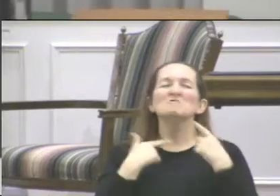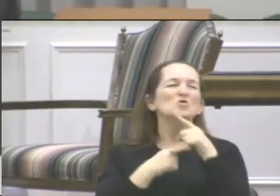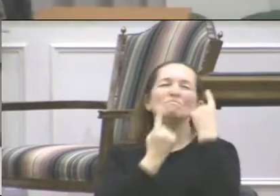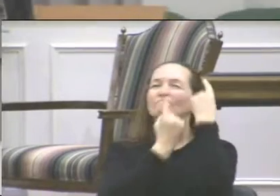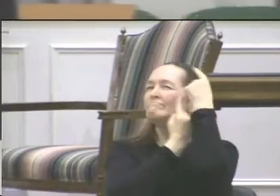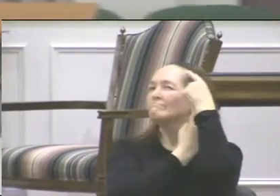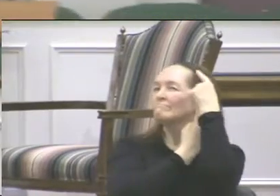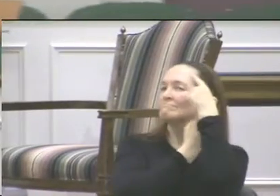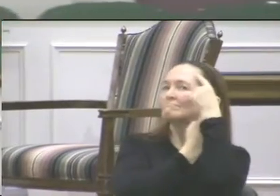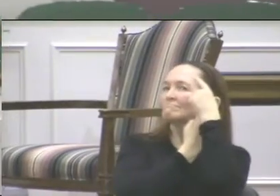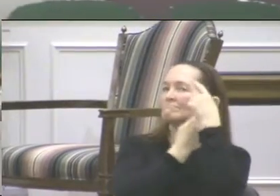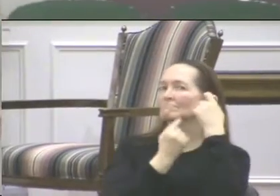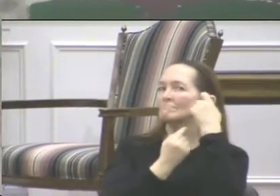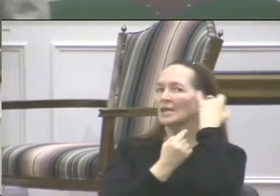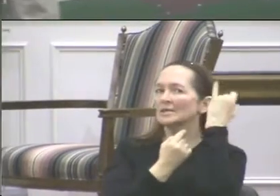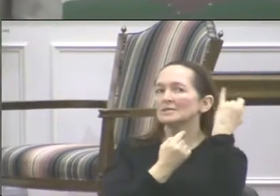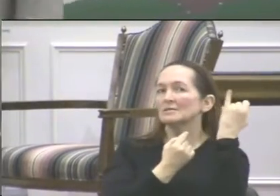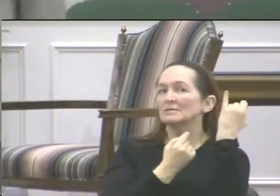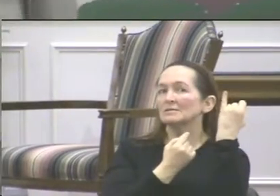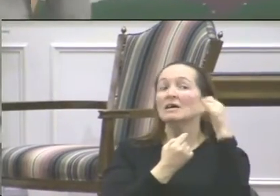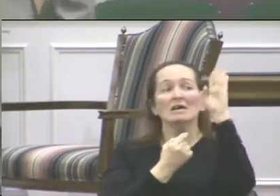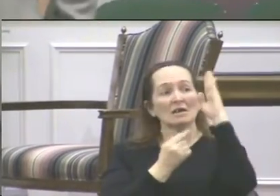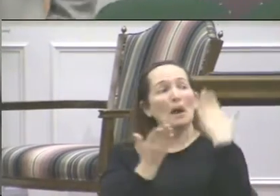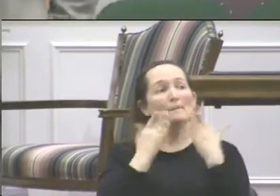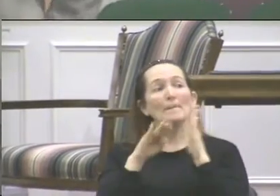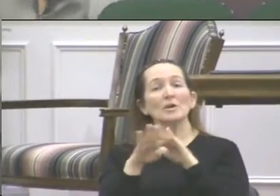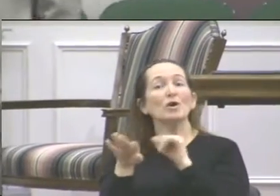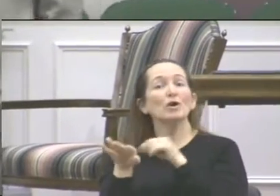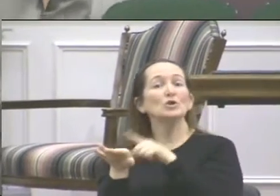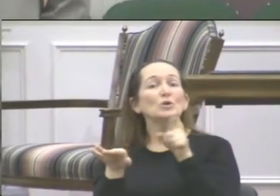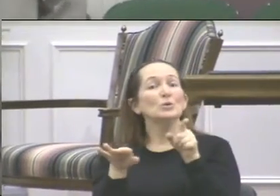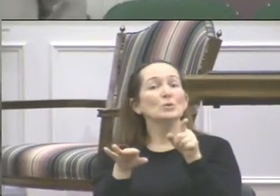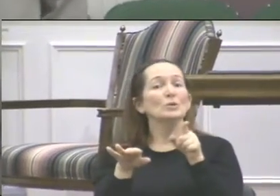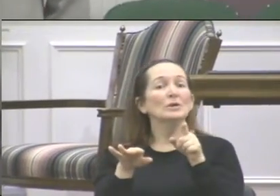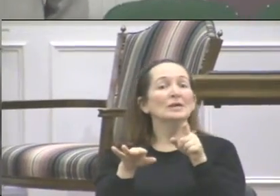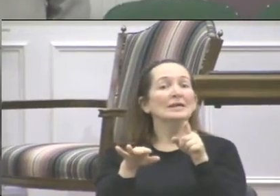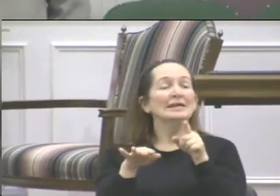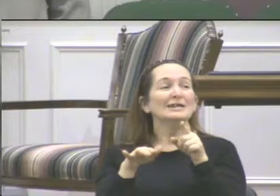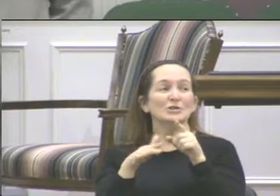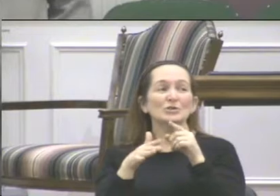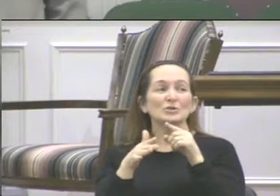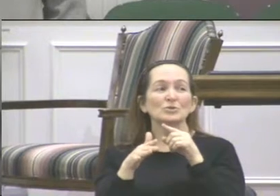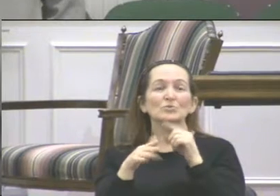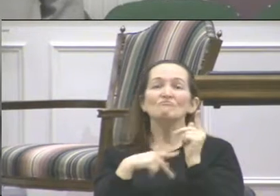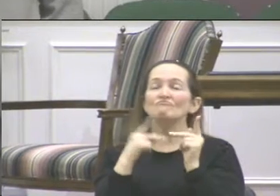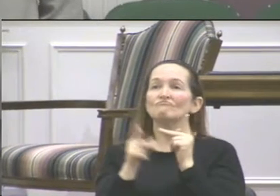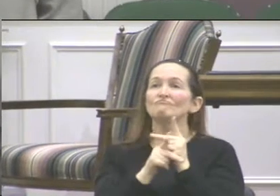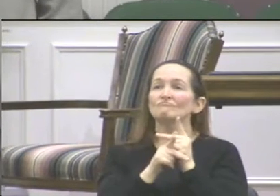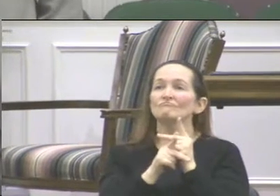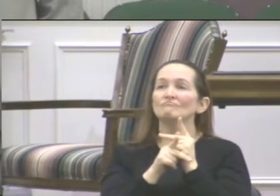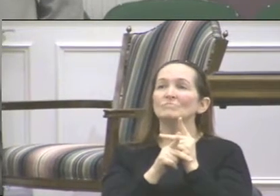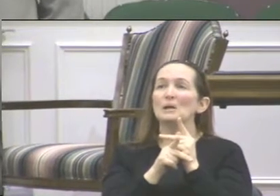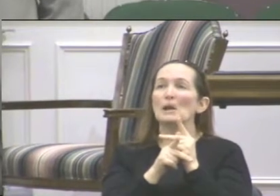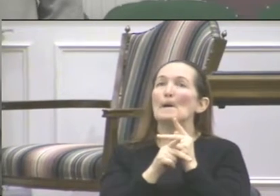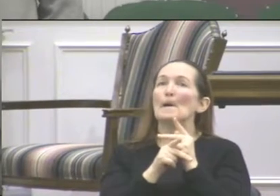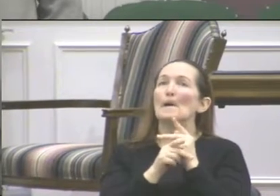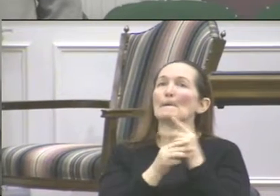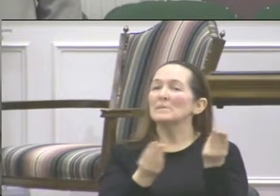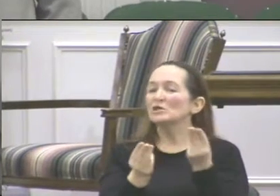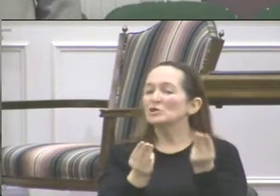you considered the idea that God might be calling you in some form of ministry. Or mission.